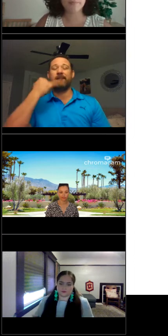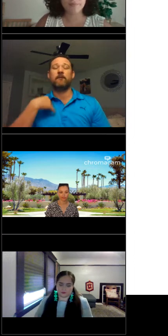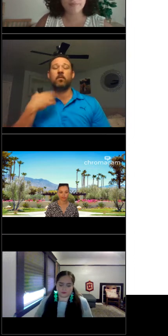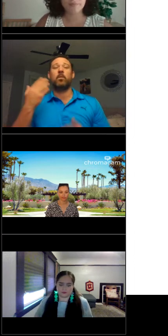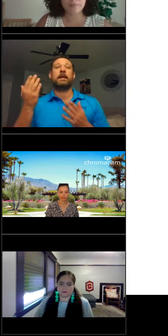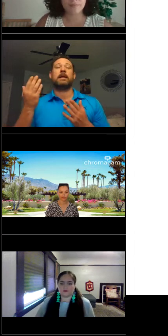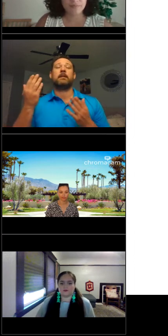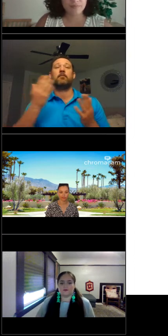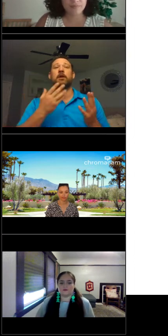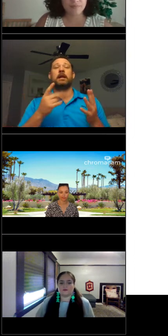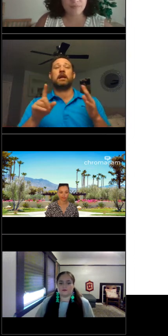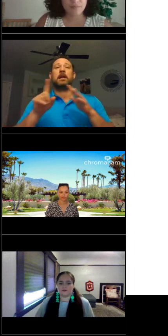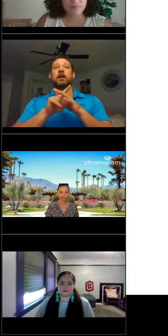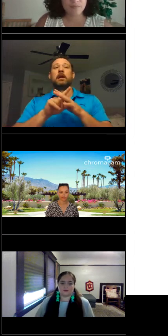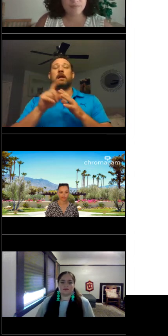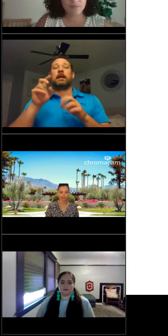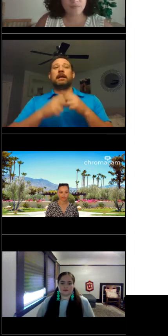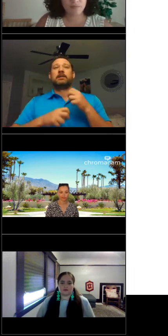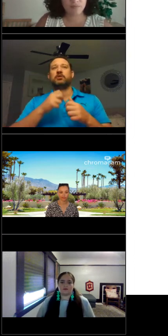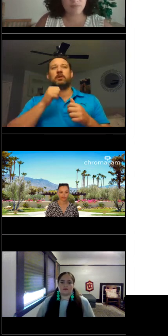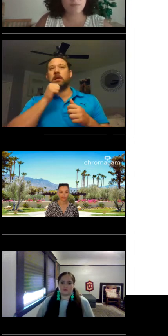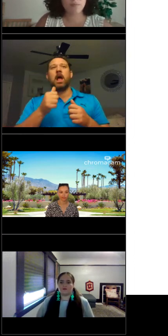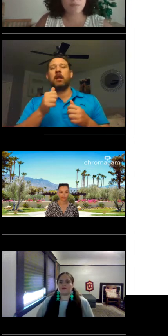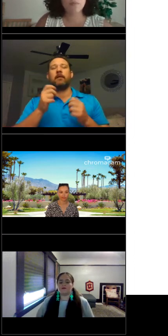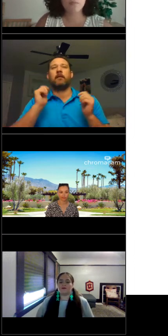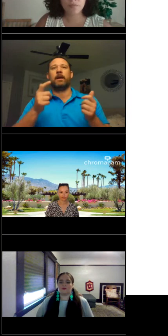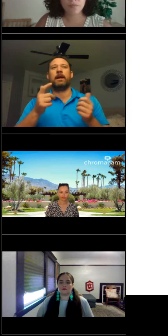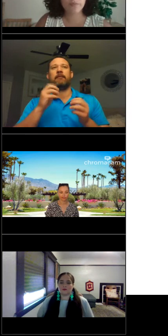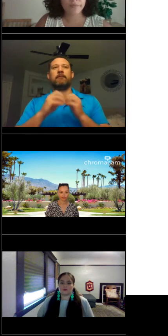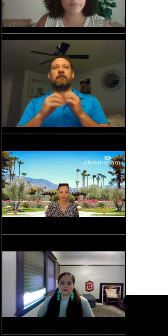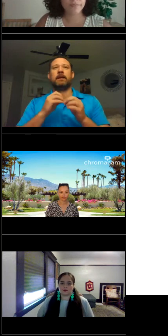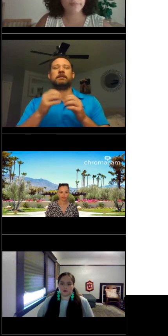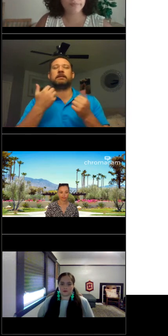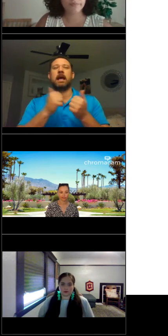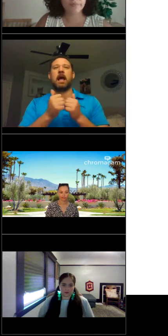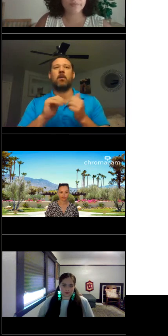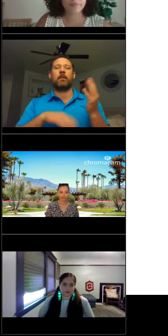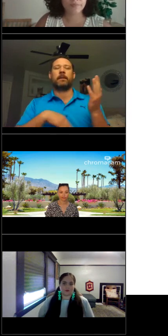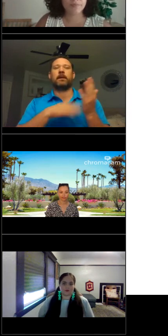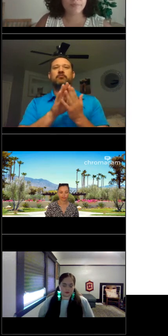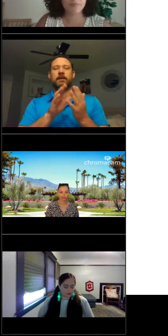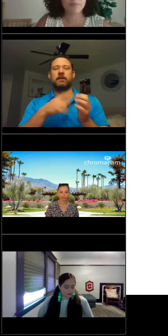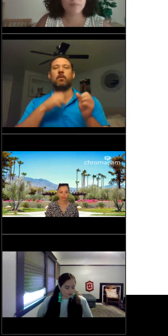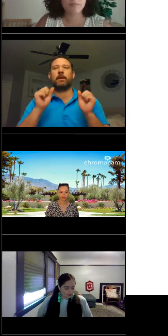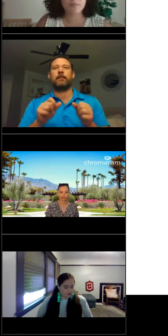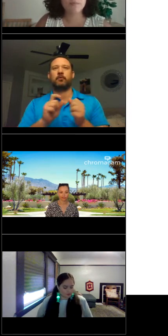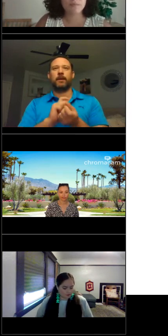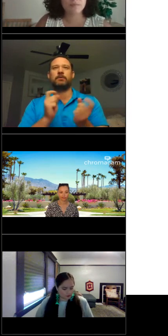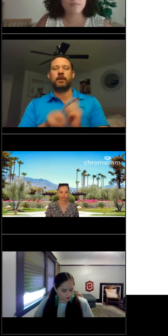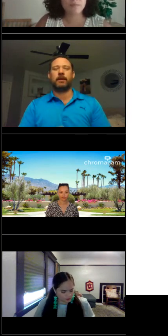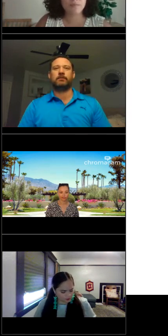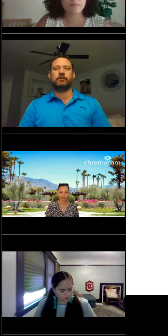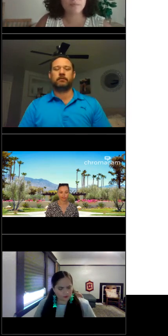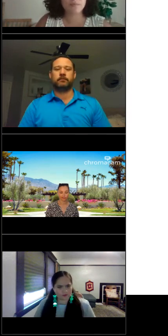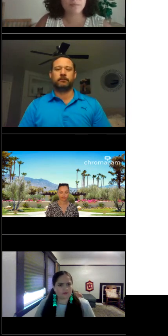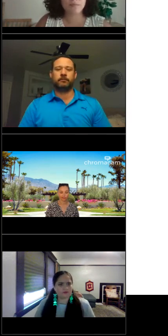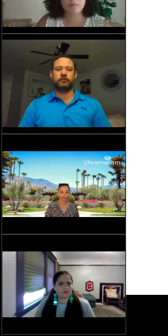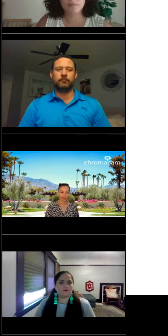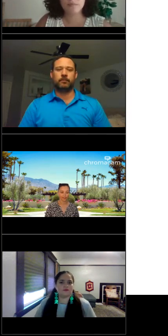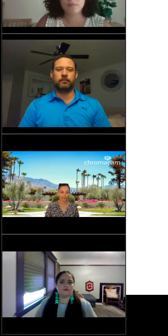an issue that is not a quick fix? How will this be addressed, and would we be able to make a change?